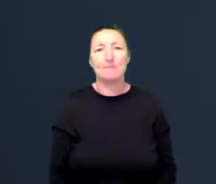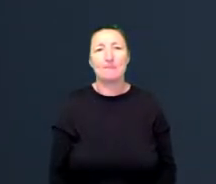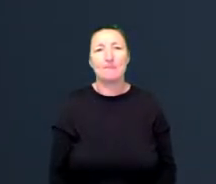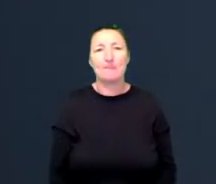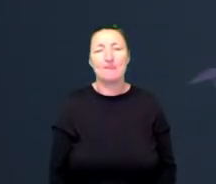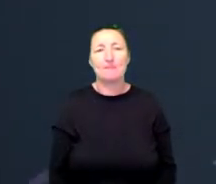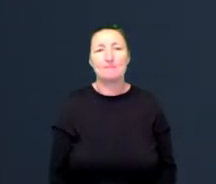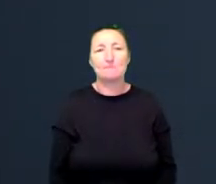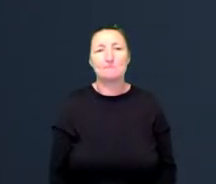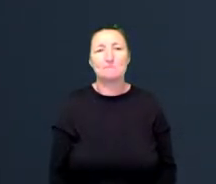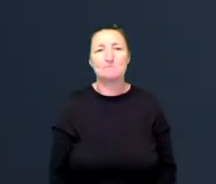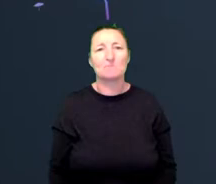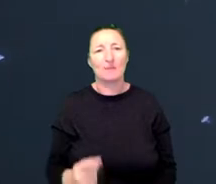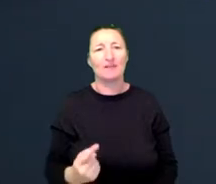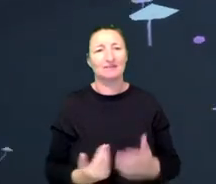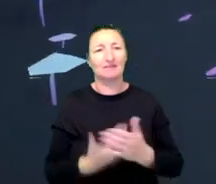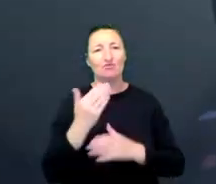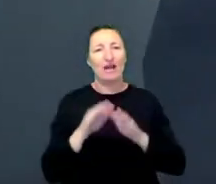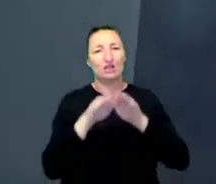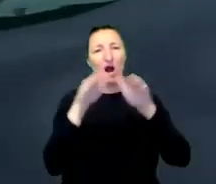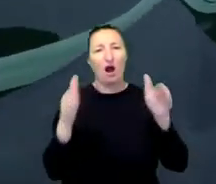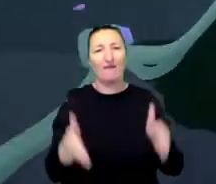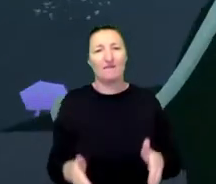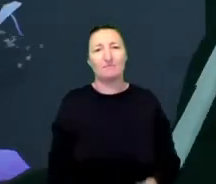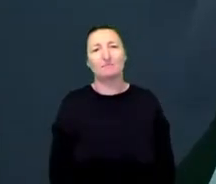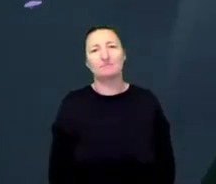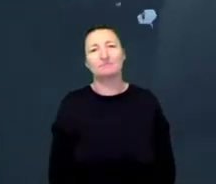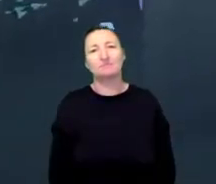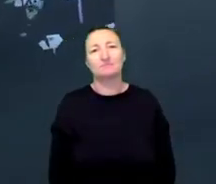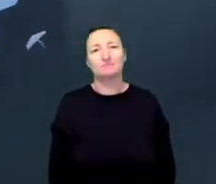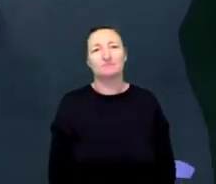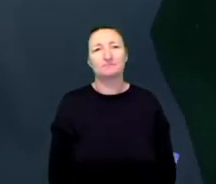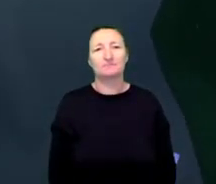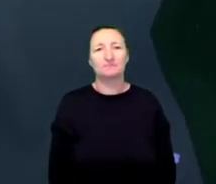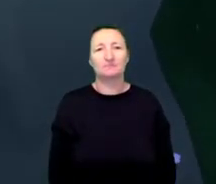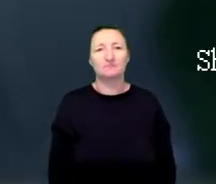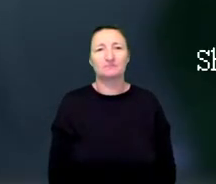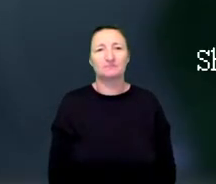This looks like a fresh hive. Mm. So fresh. All right.